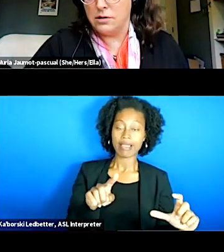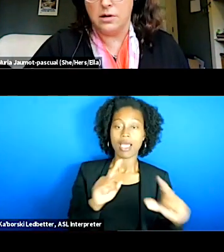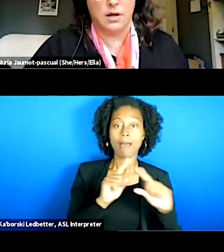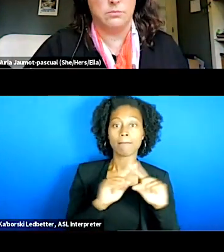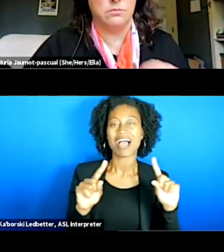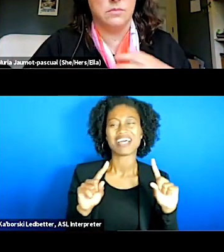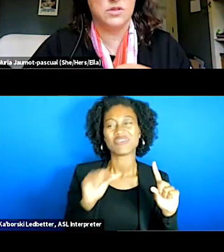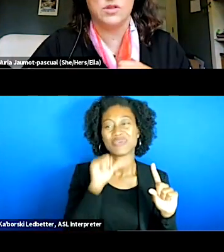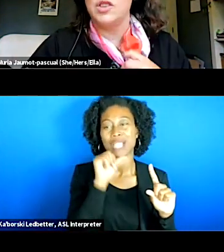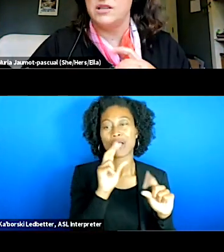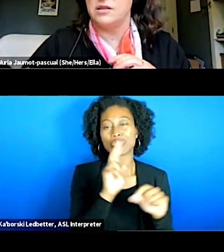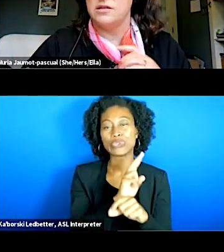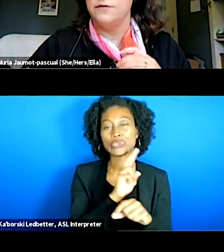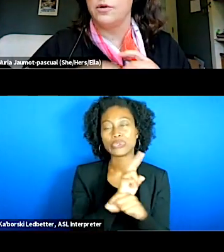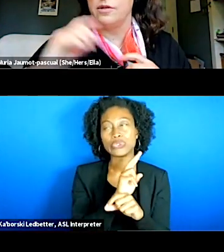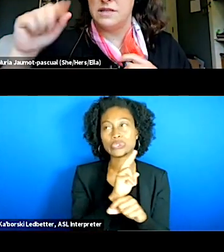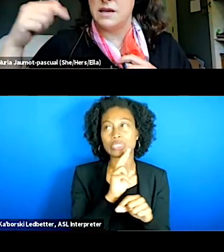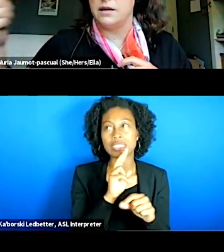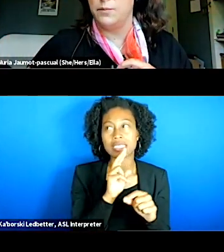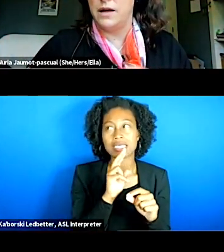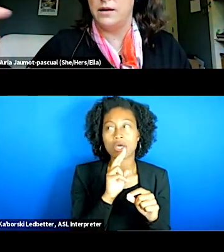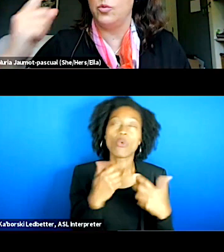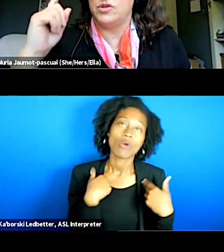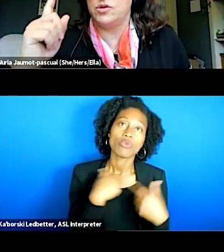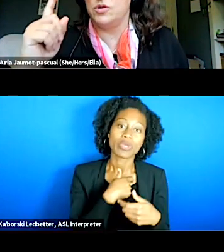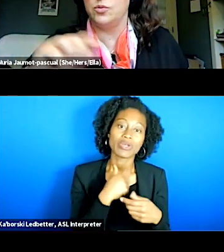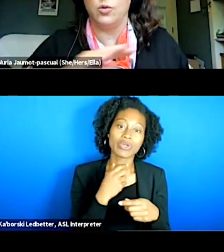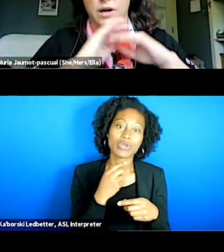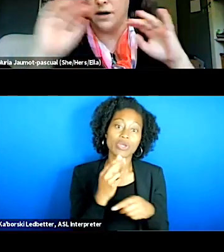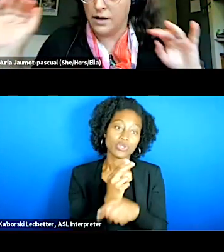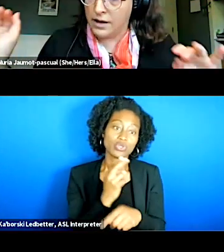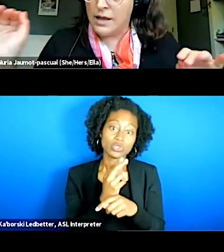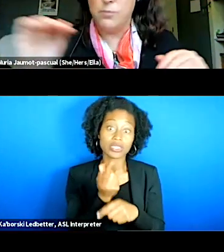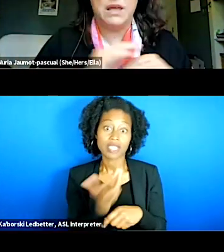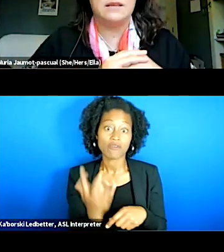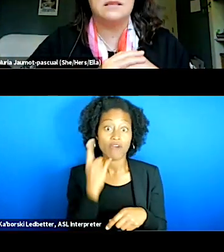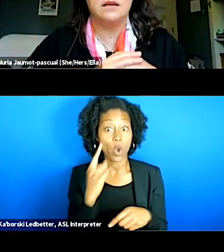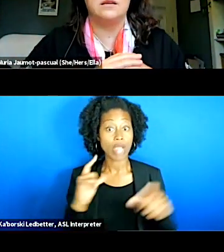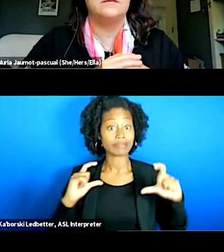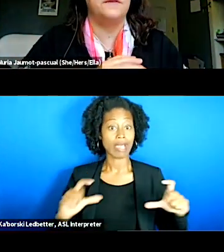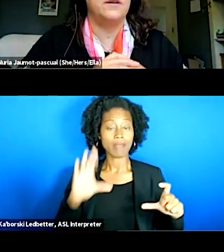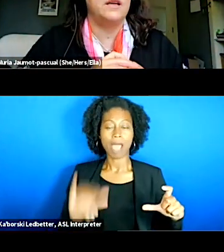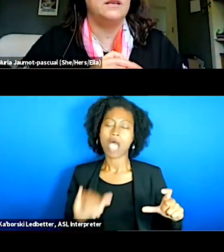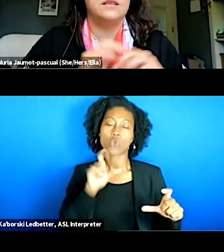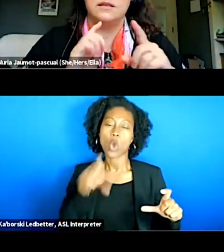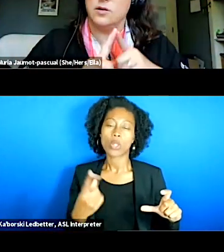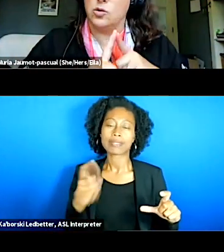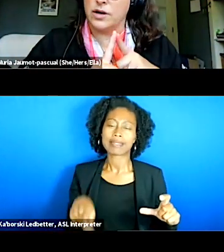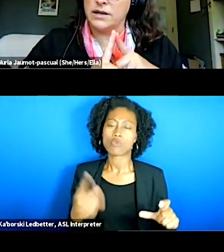several search engines for the cited by. We just use one because it is